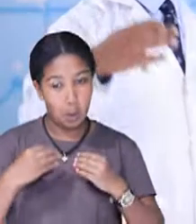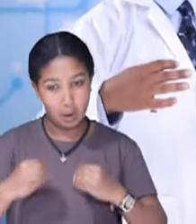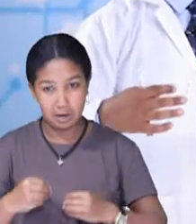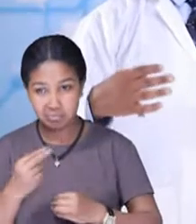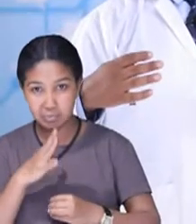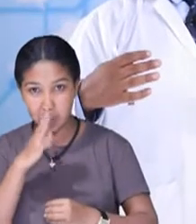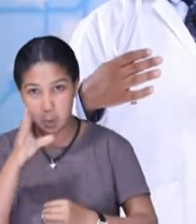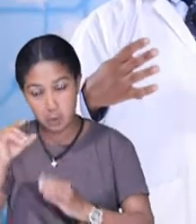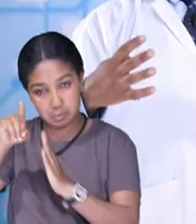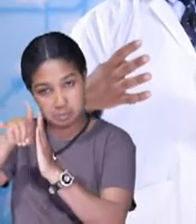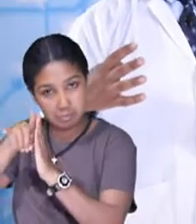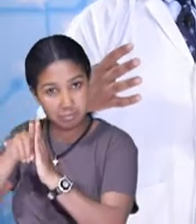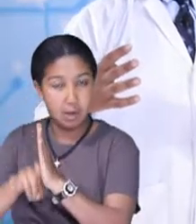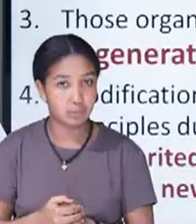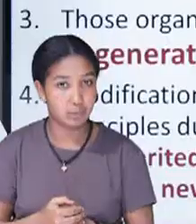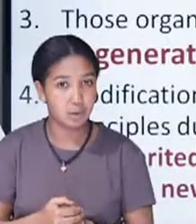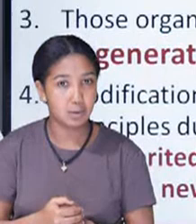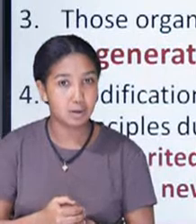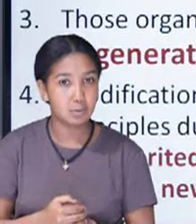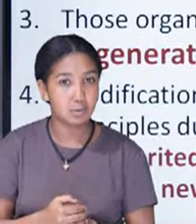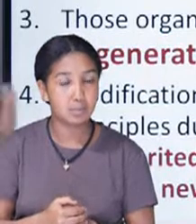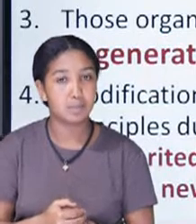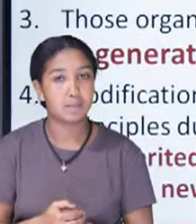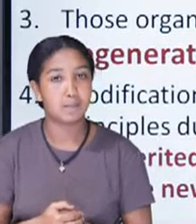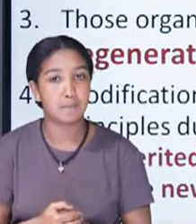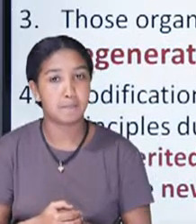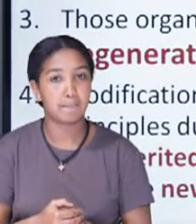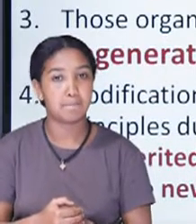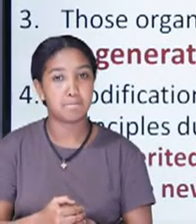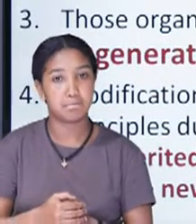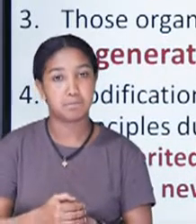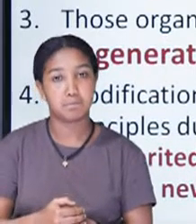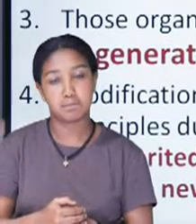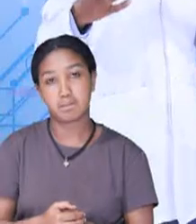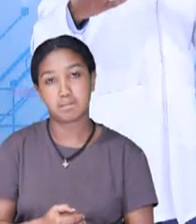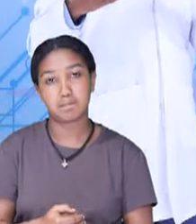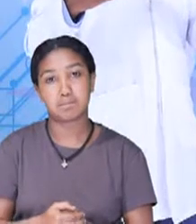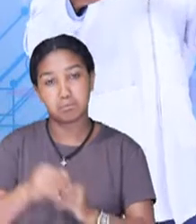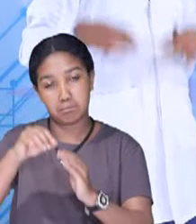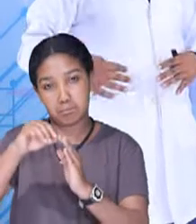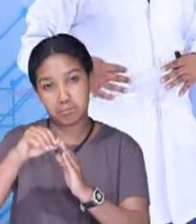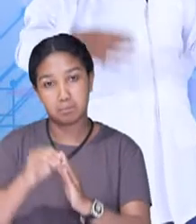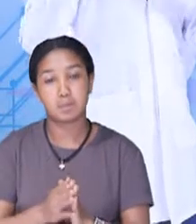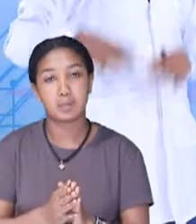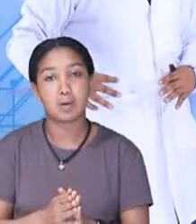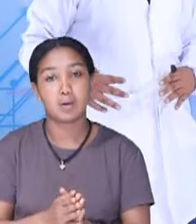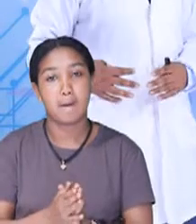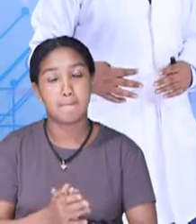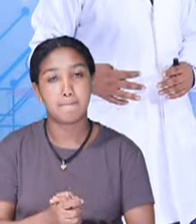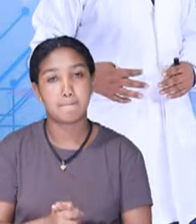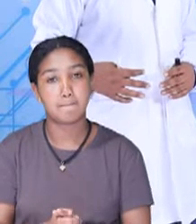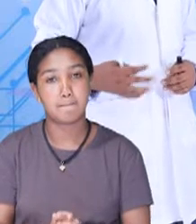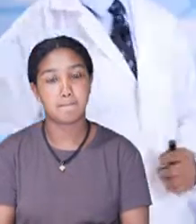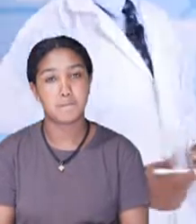and organs which have not most frequently used have a great chance to degenerate or